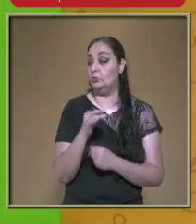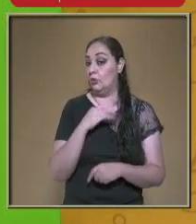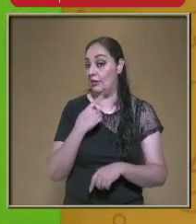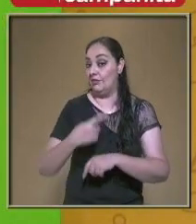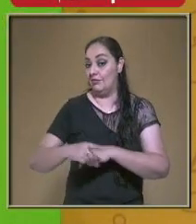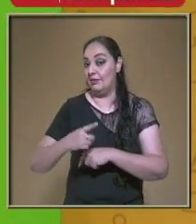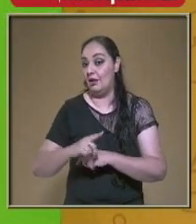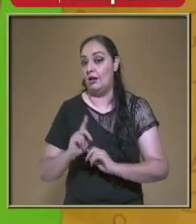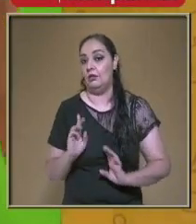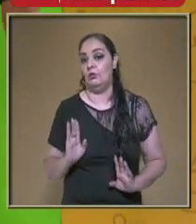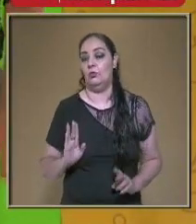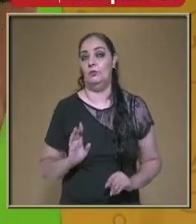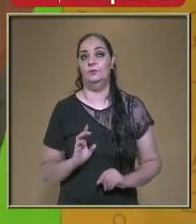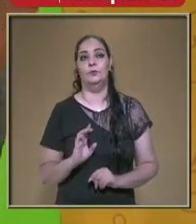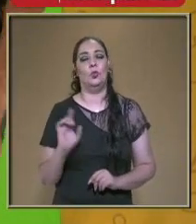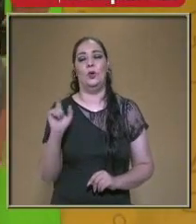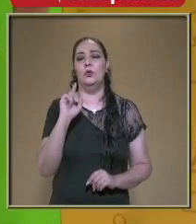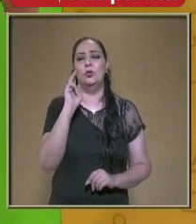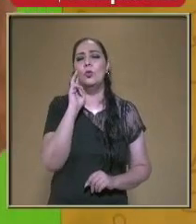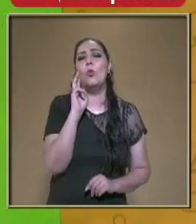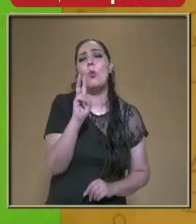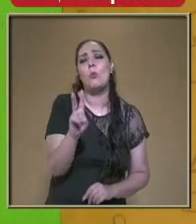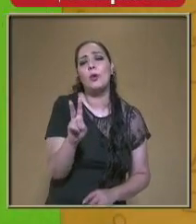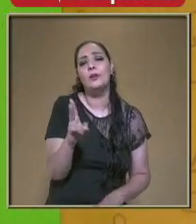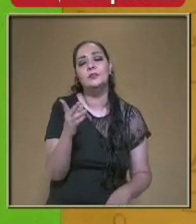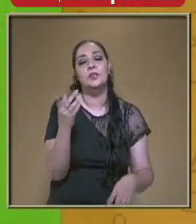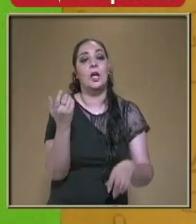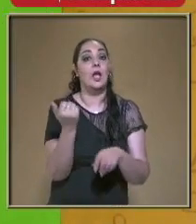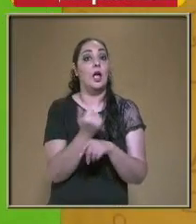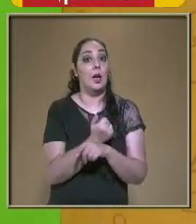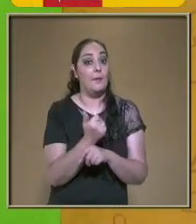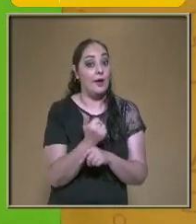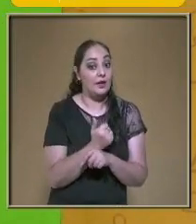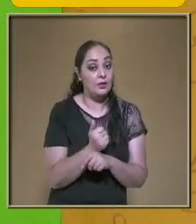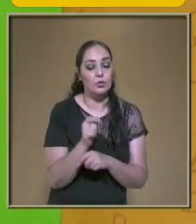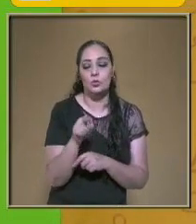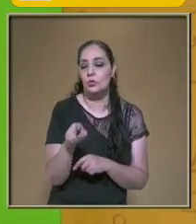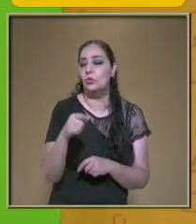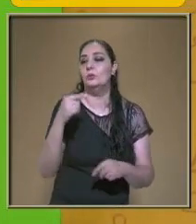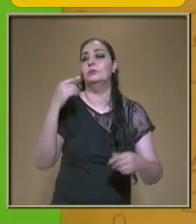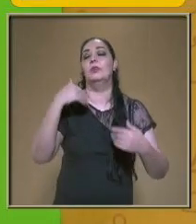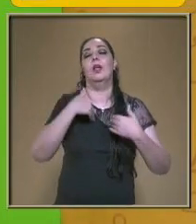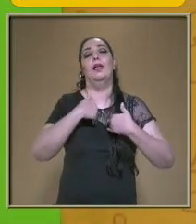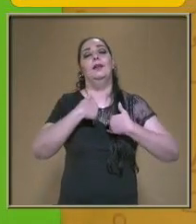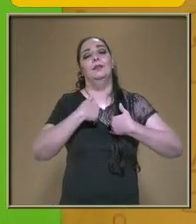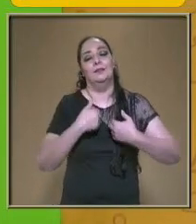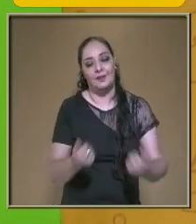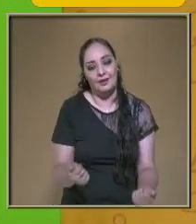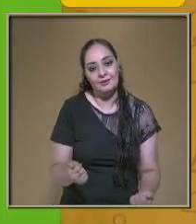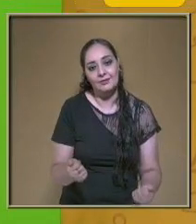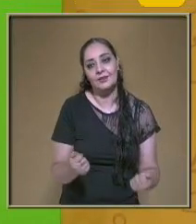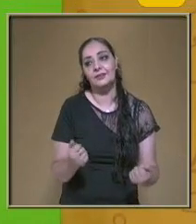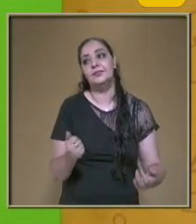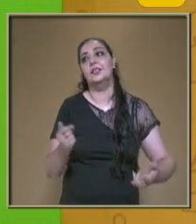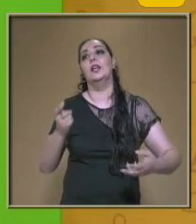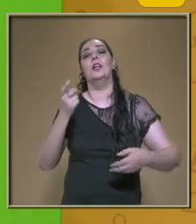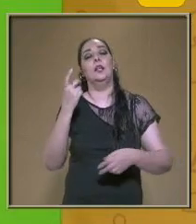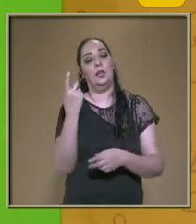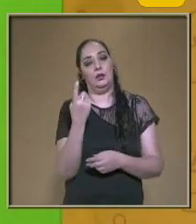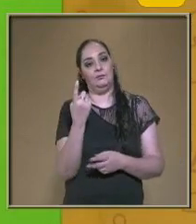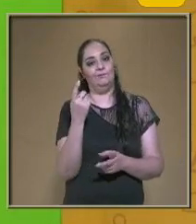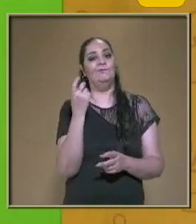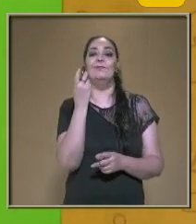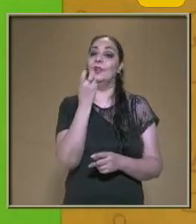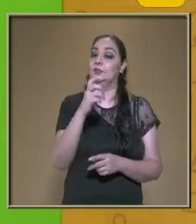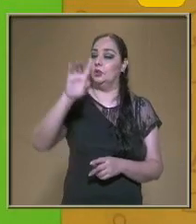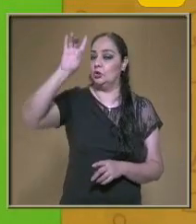at the time that you observe the yellow color, you must realize and comprehend that, okay, this is